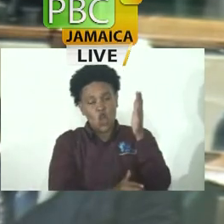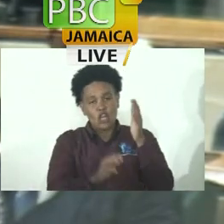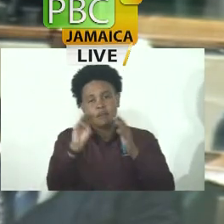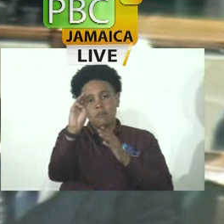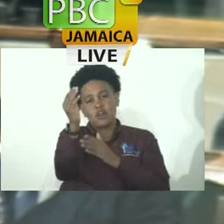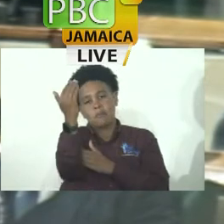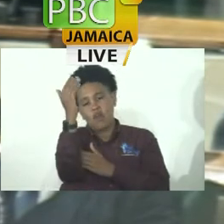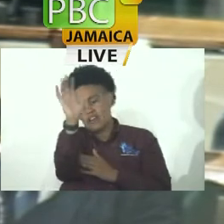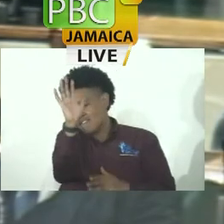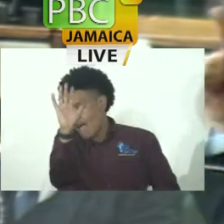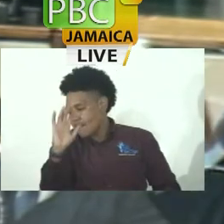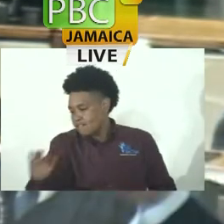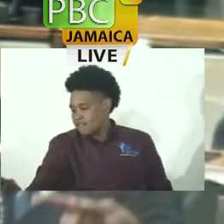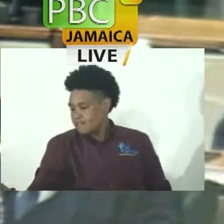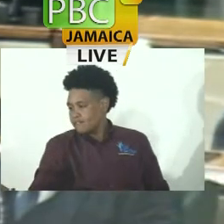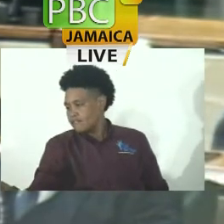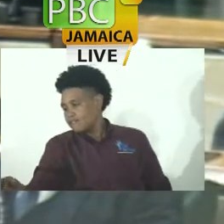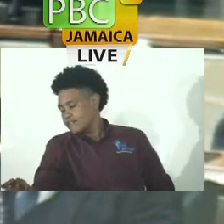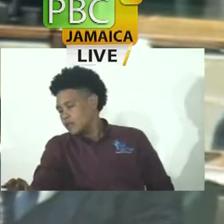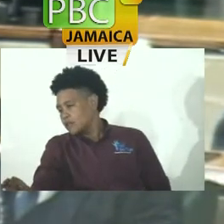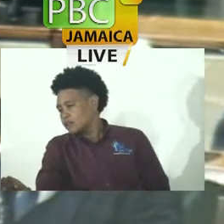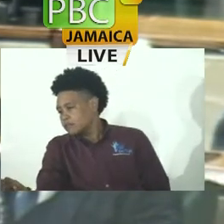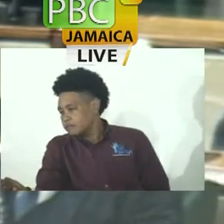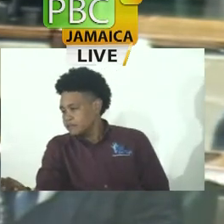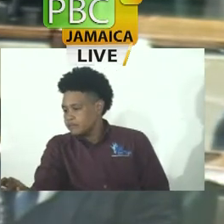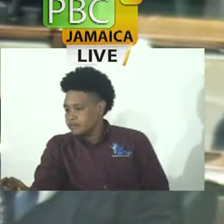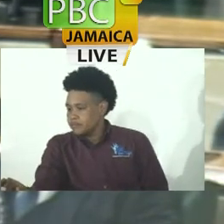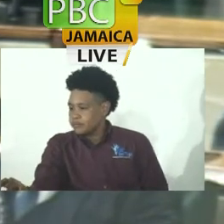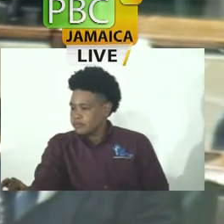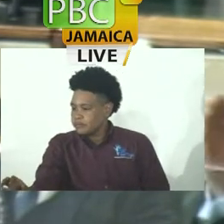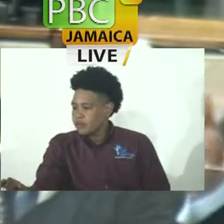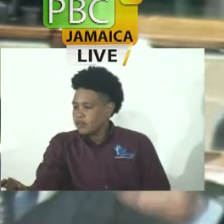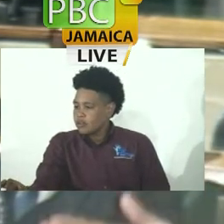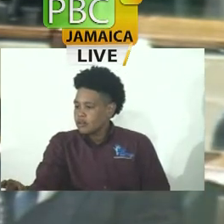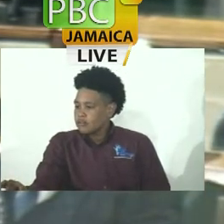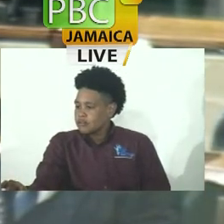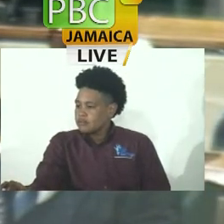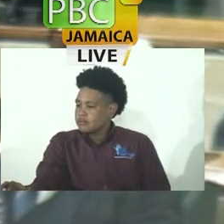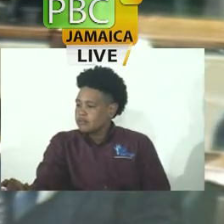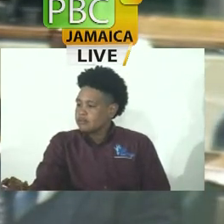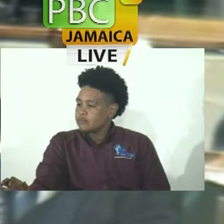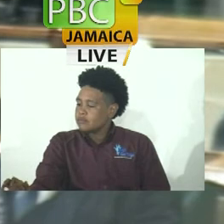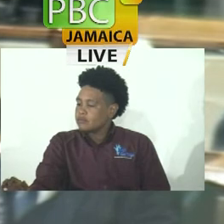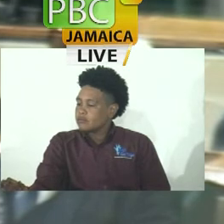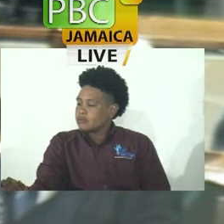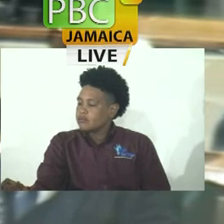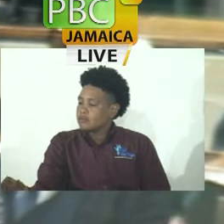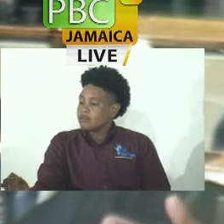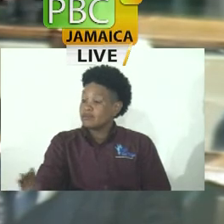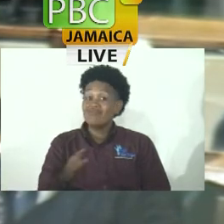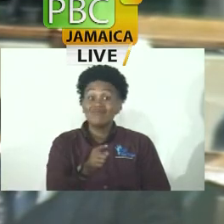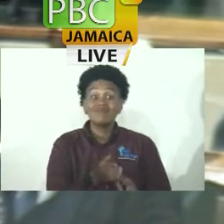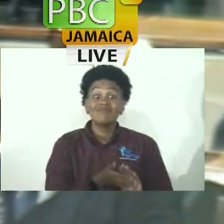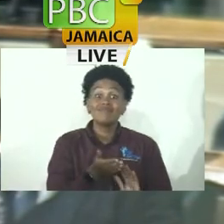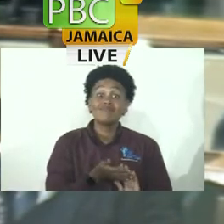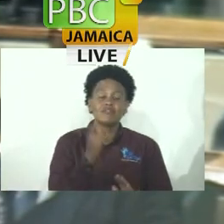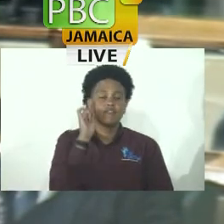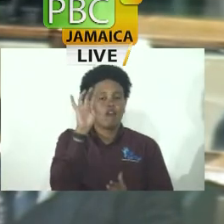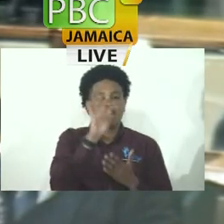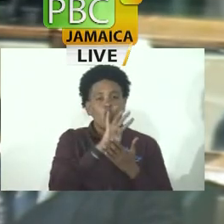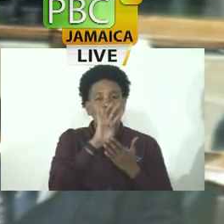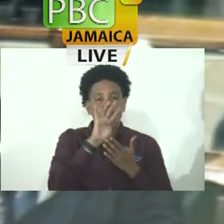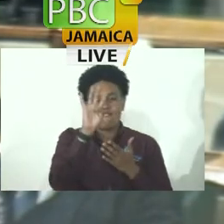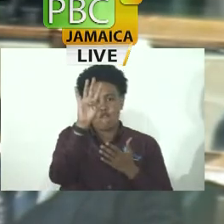and end on 5 a.m on the following monday and this will go on for the next four